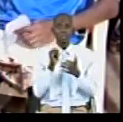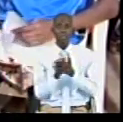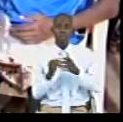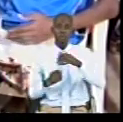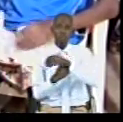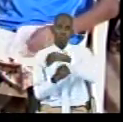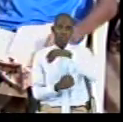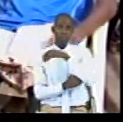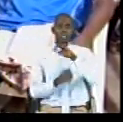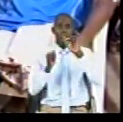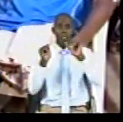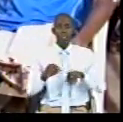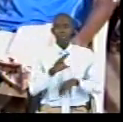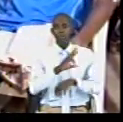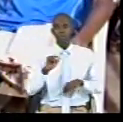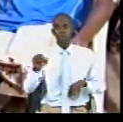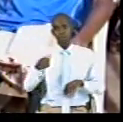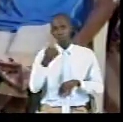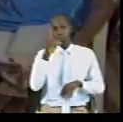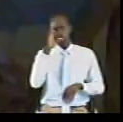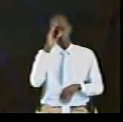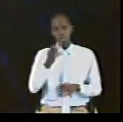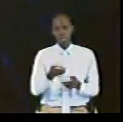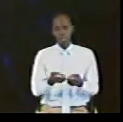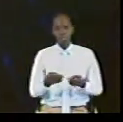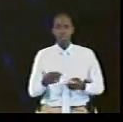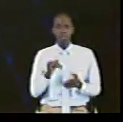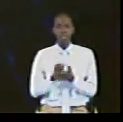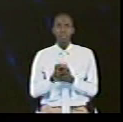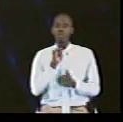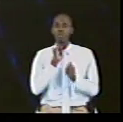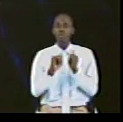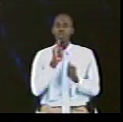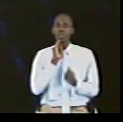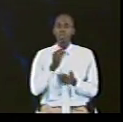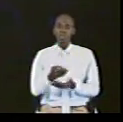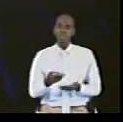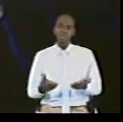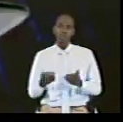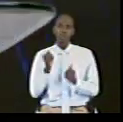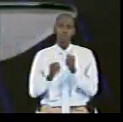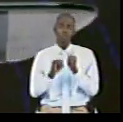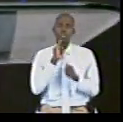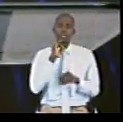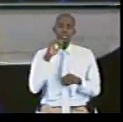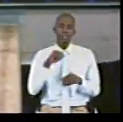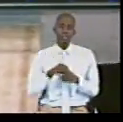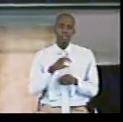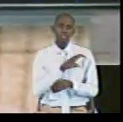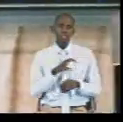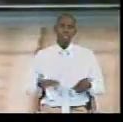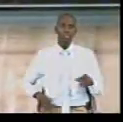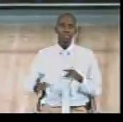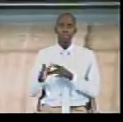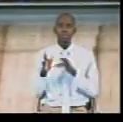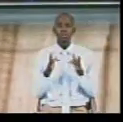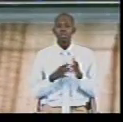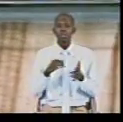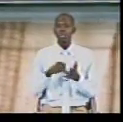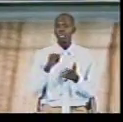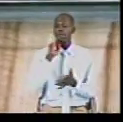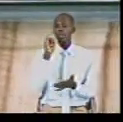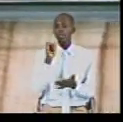man lay than that is laid, which is Christ Jesus. Is that foundation